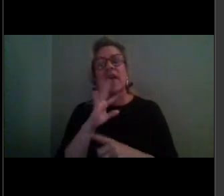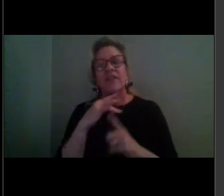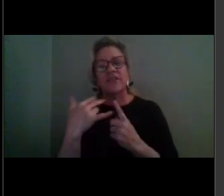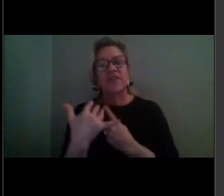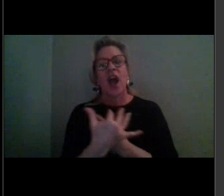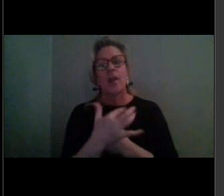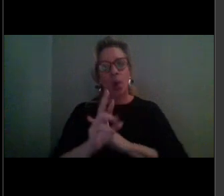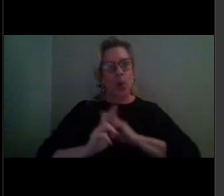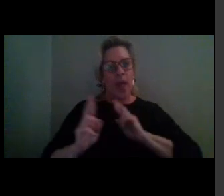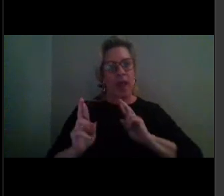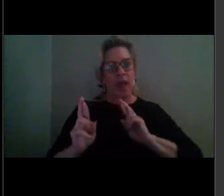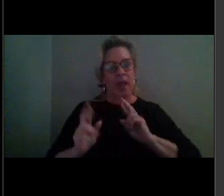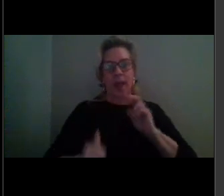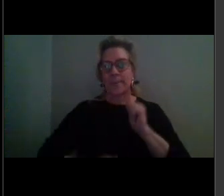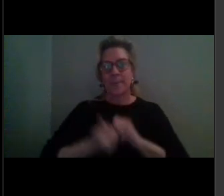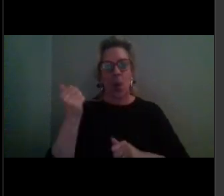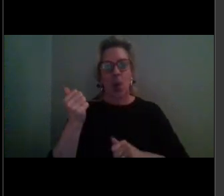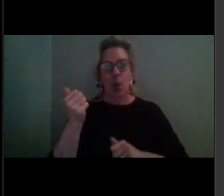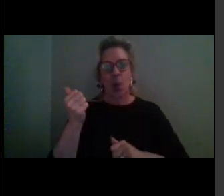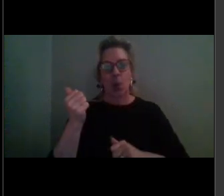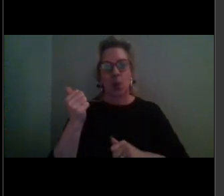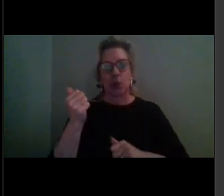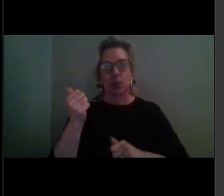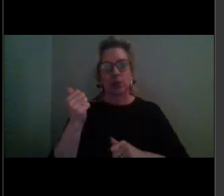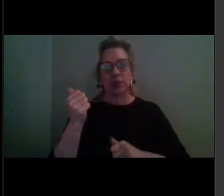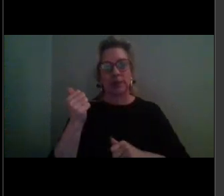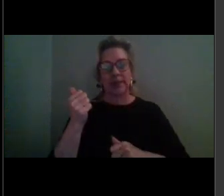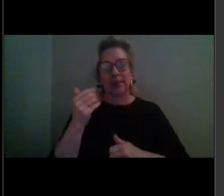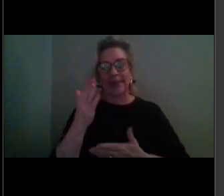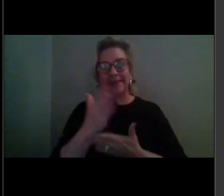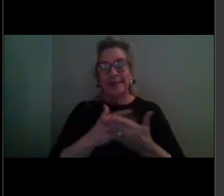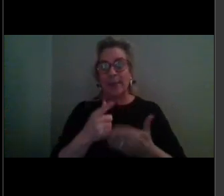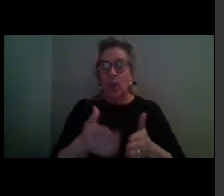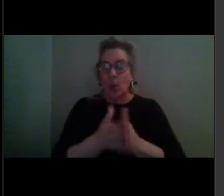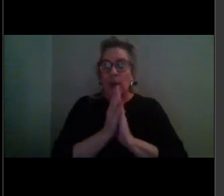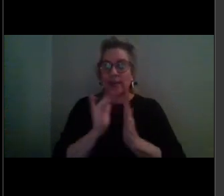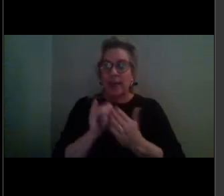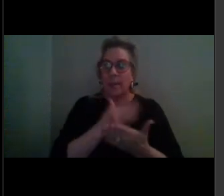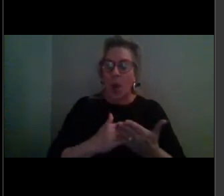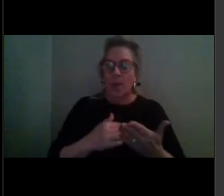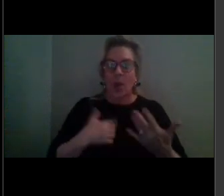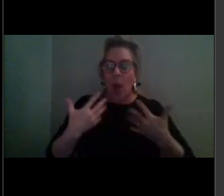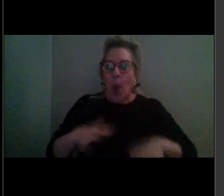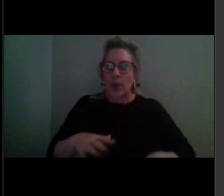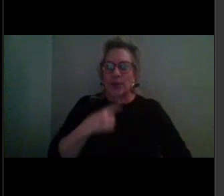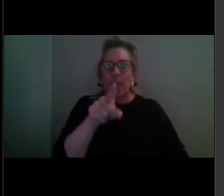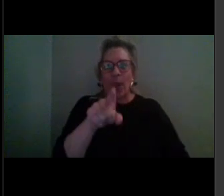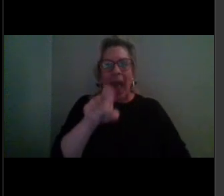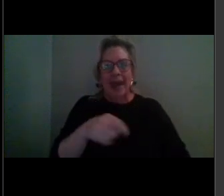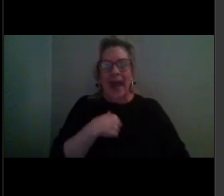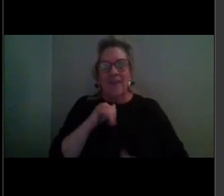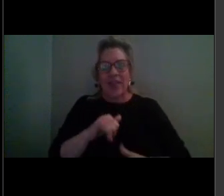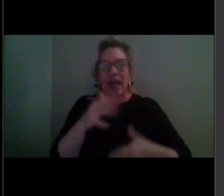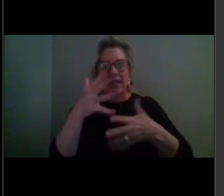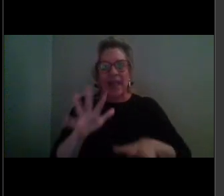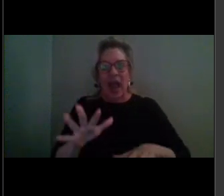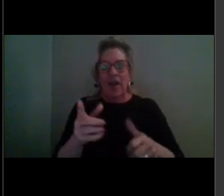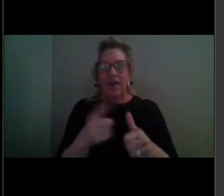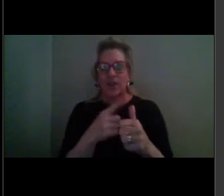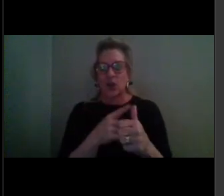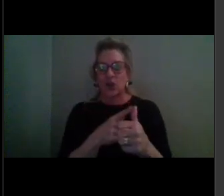environmentally ready, and most of them, well, some of them were requesting environmental, and we wanted them to have it already done. And